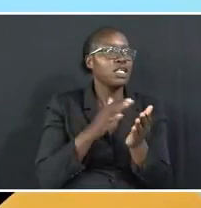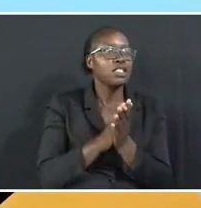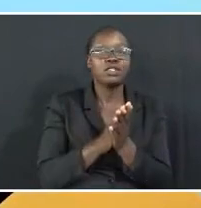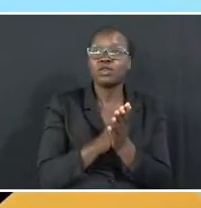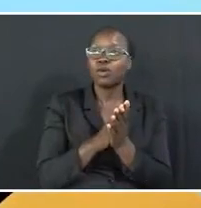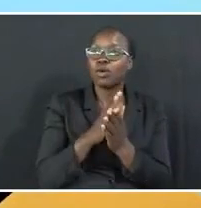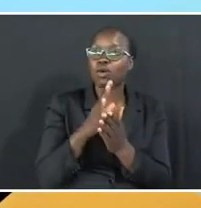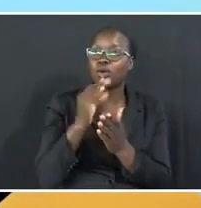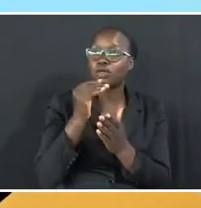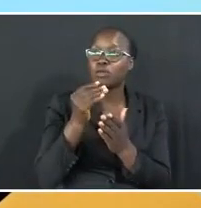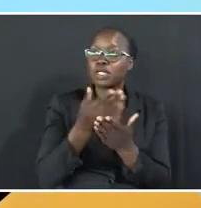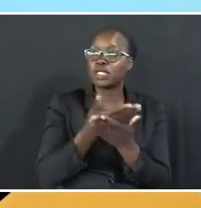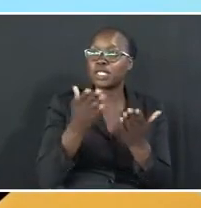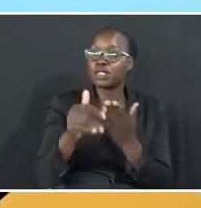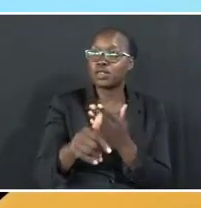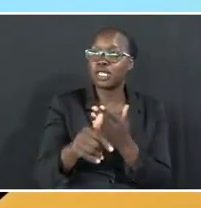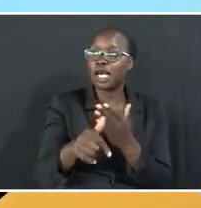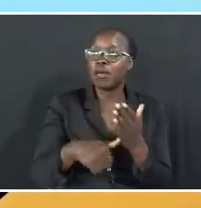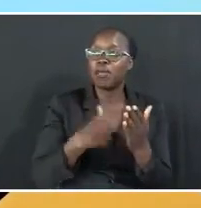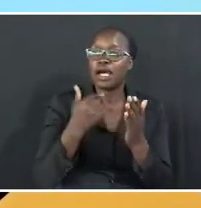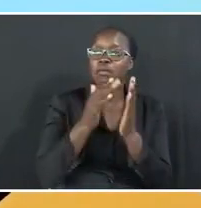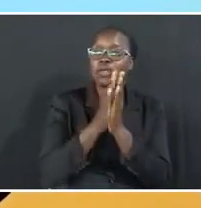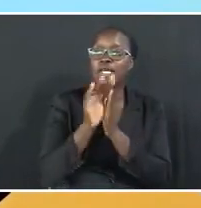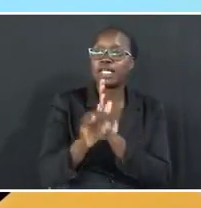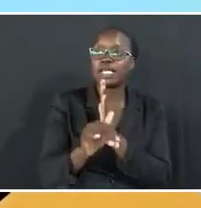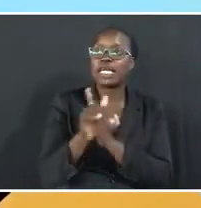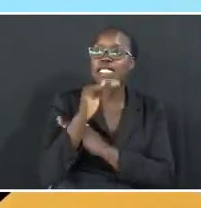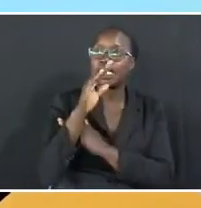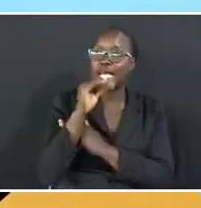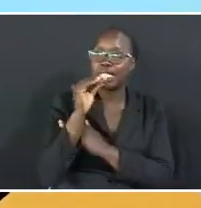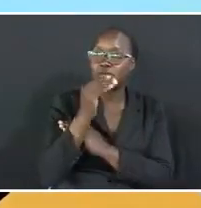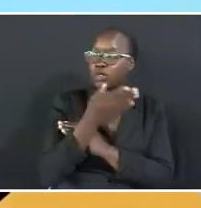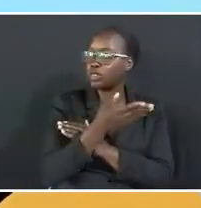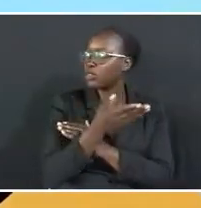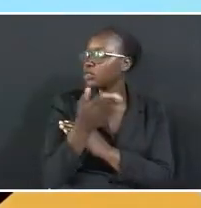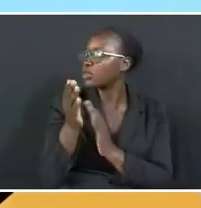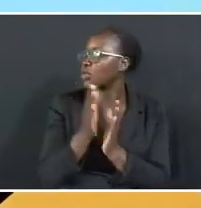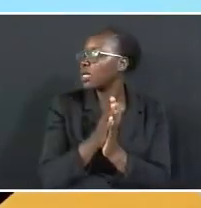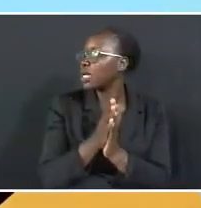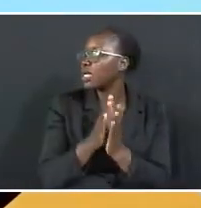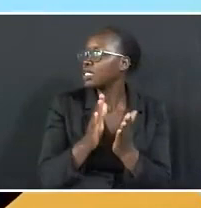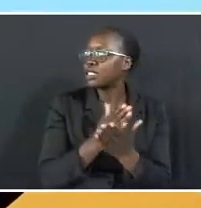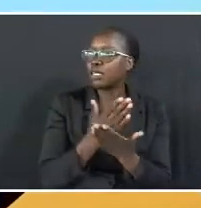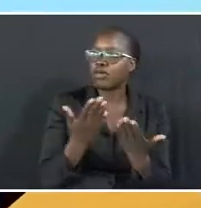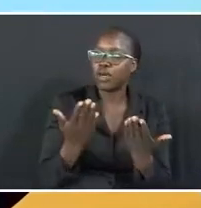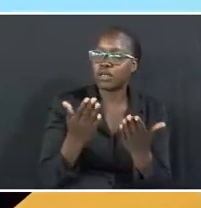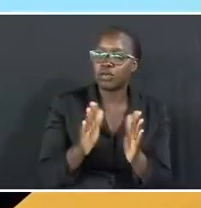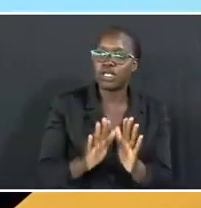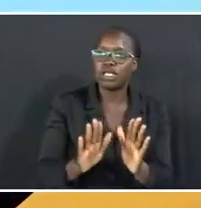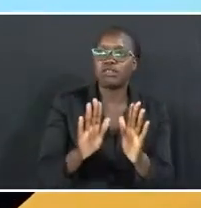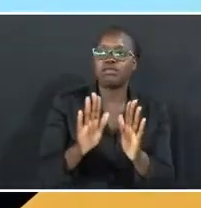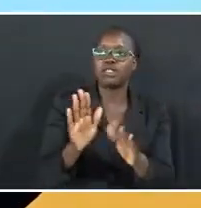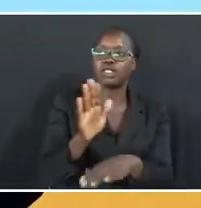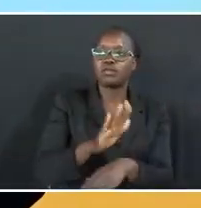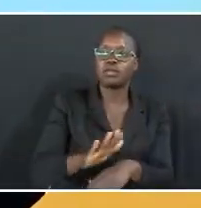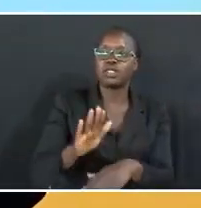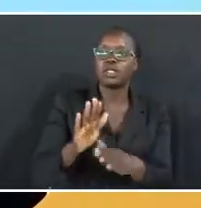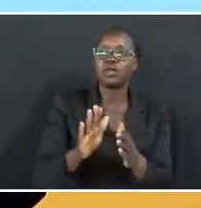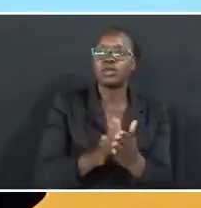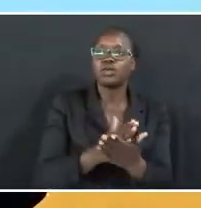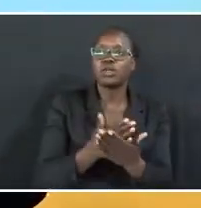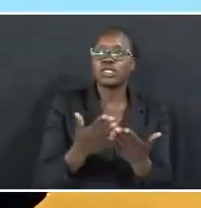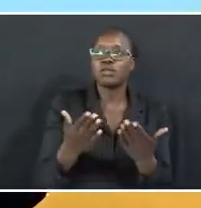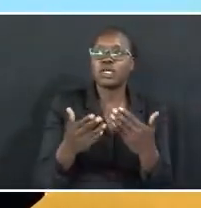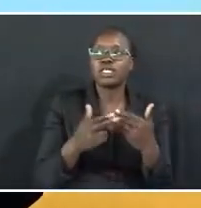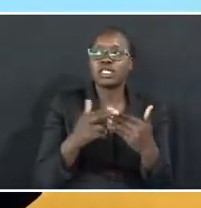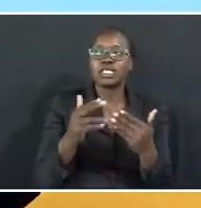today. And it is my prayer that as I speak, someone may leave this place with something and they may